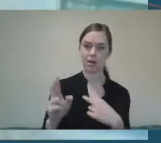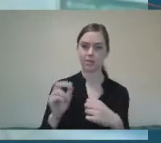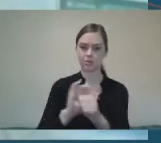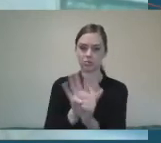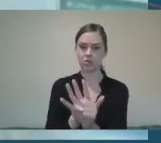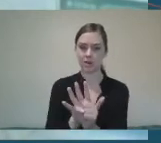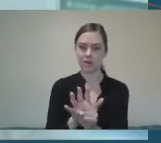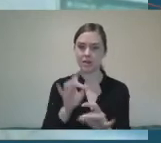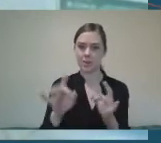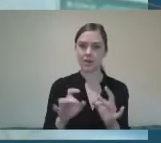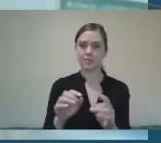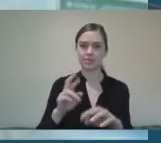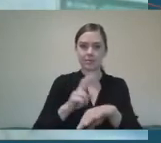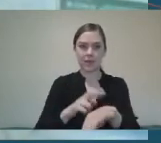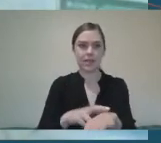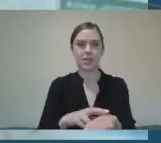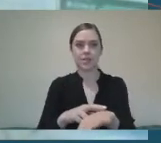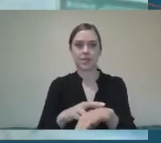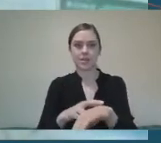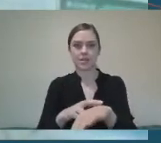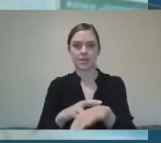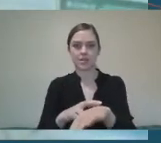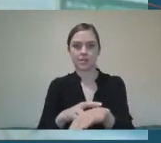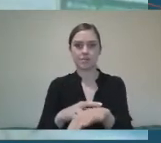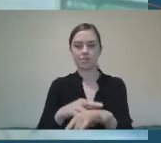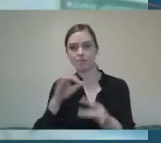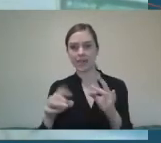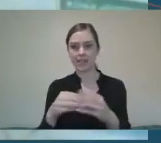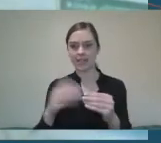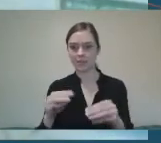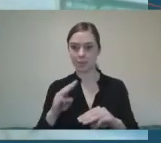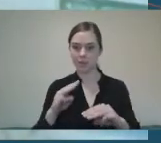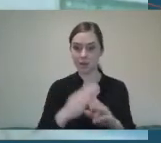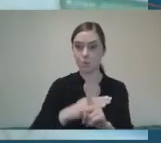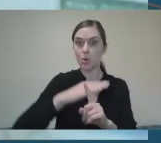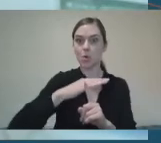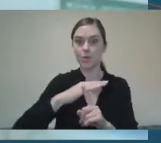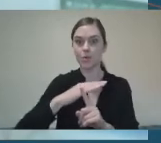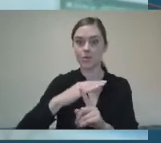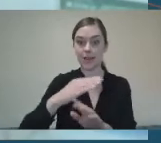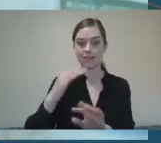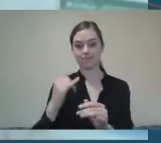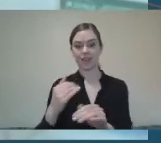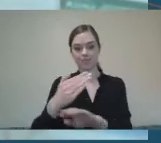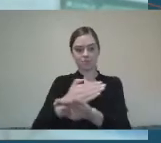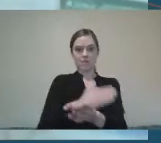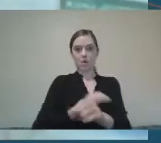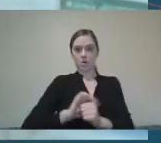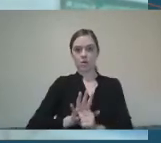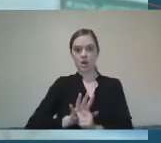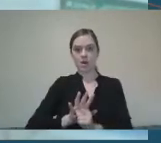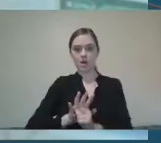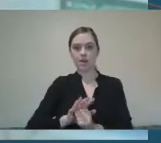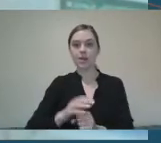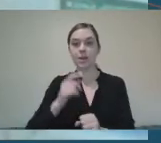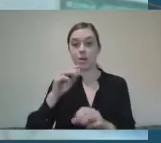better post-pandemic than they were before pandemic for people with a disability, and I think for everyone. I think we see that cultural change not just